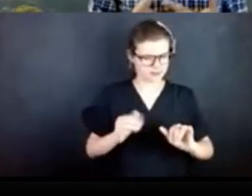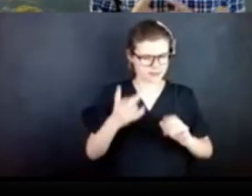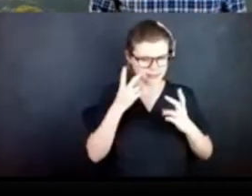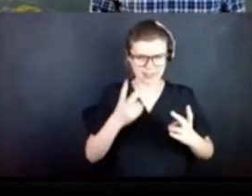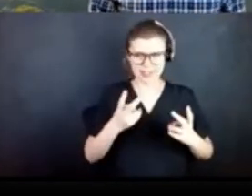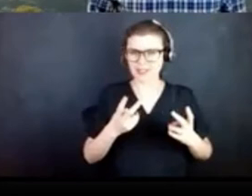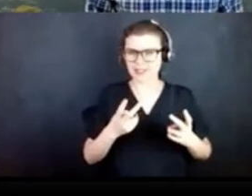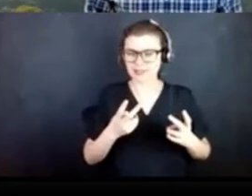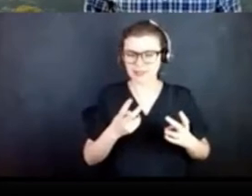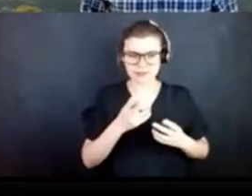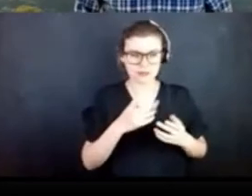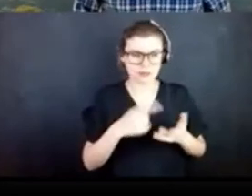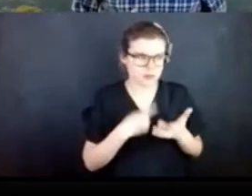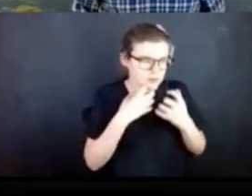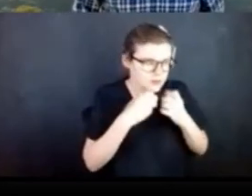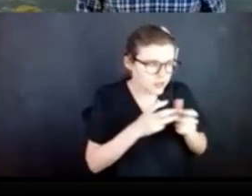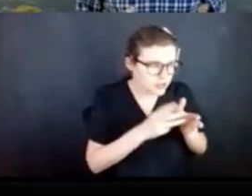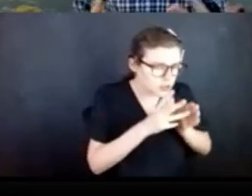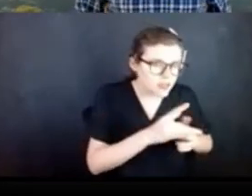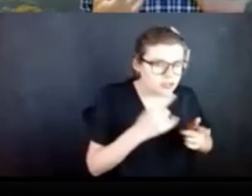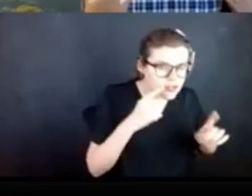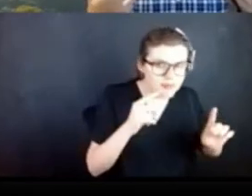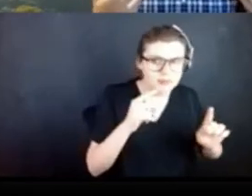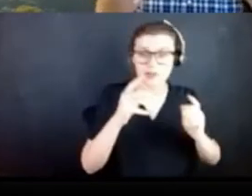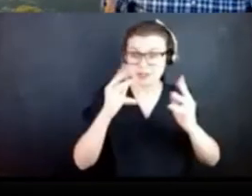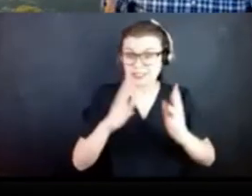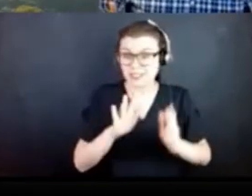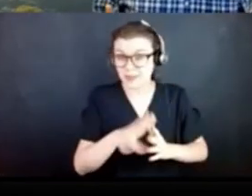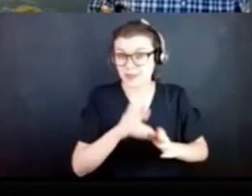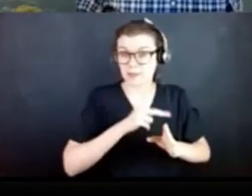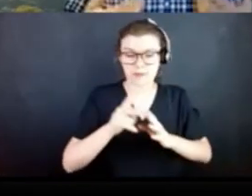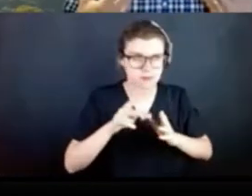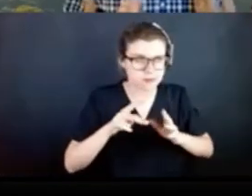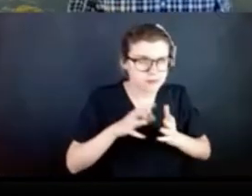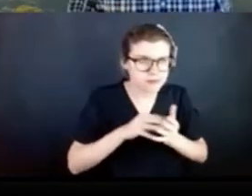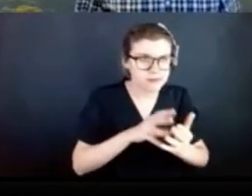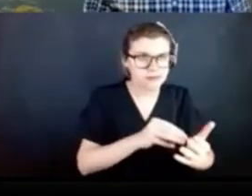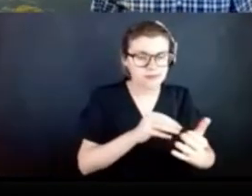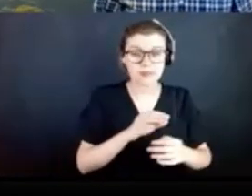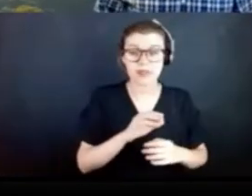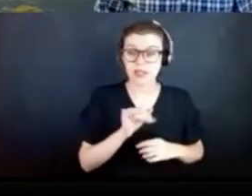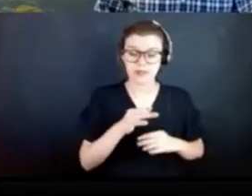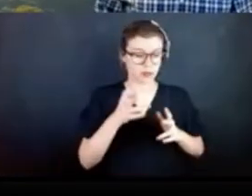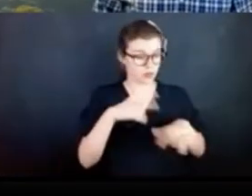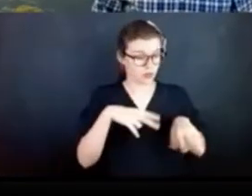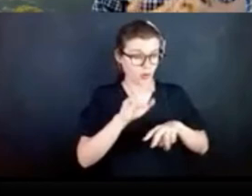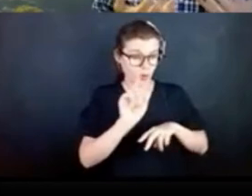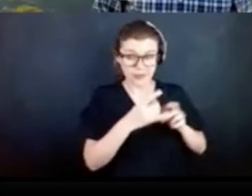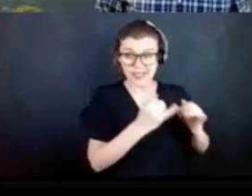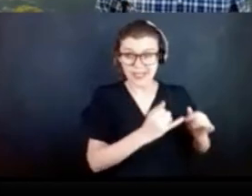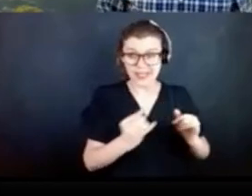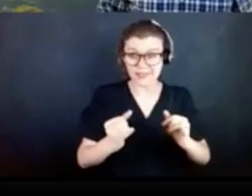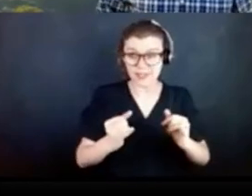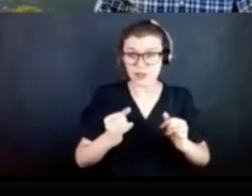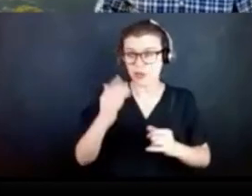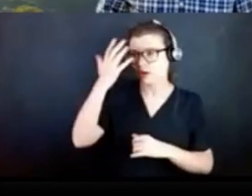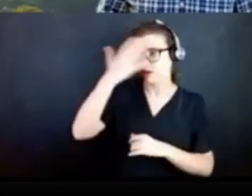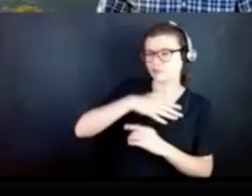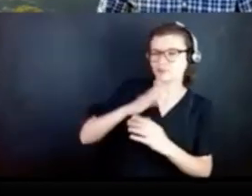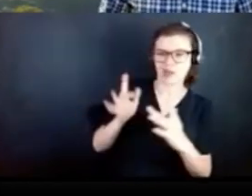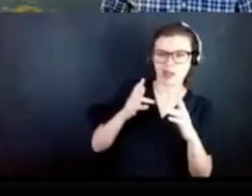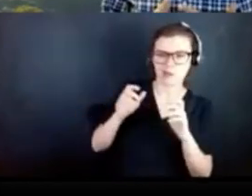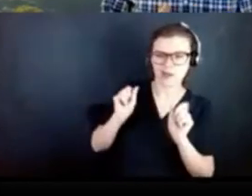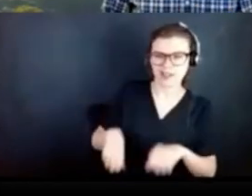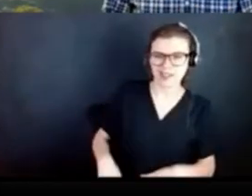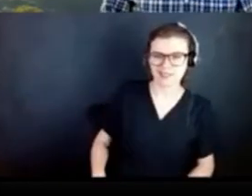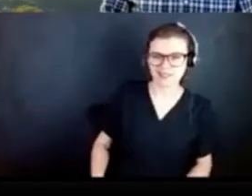achievement or teacher professional learning, even when we account for just individual level characteristics. And so one solution to this problem